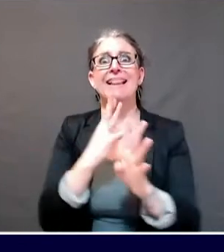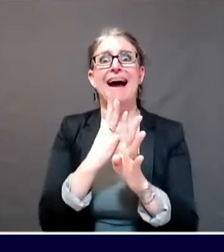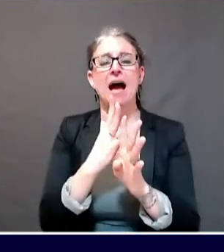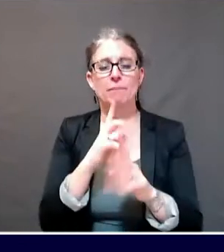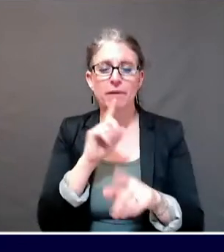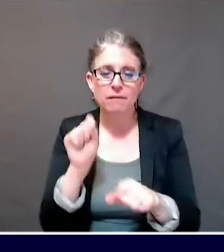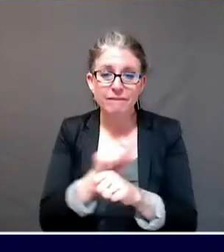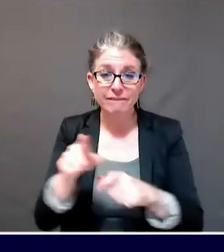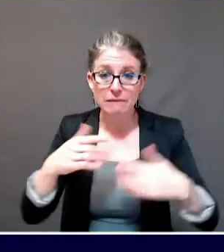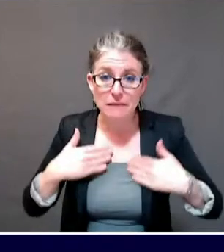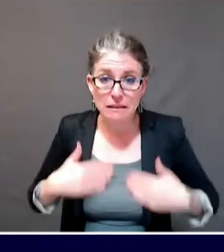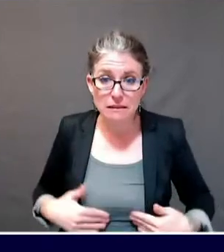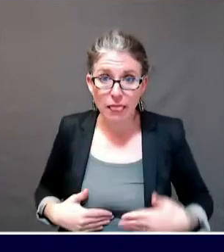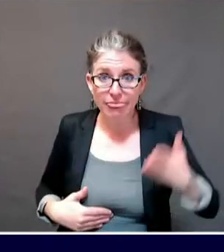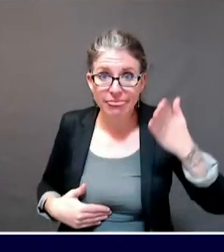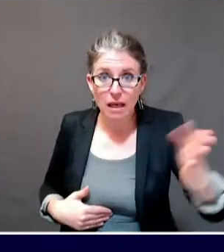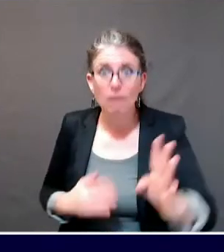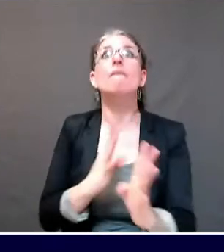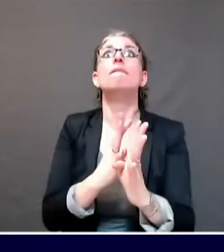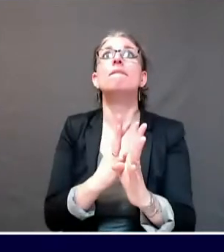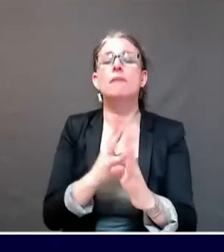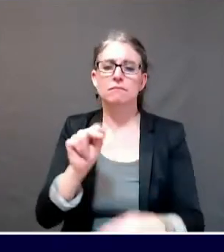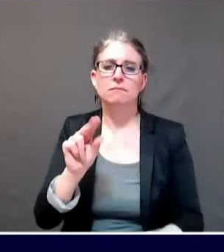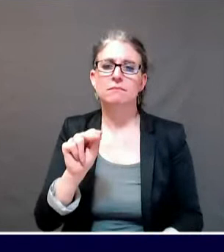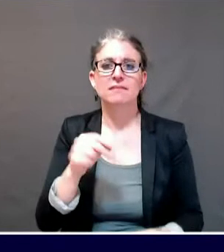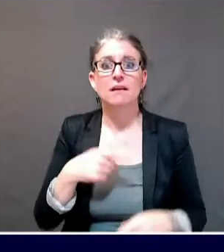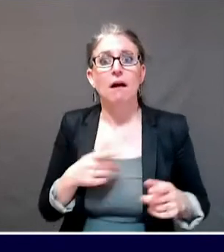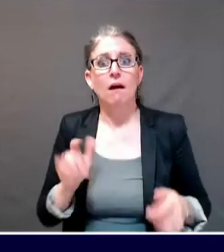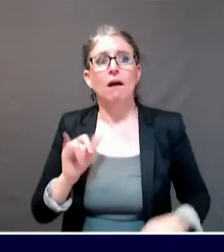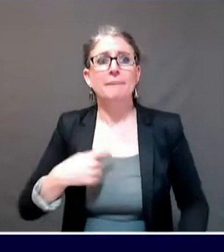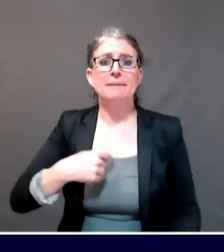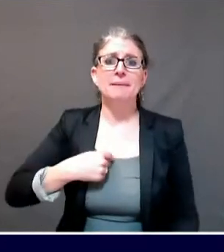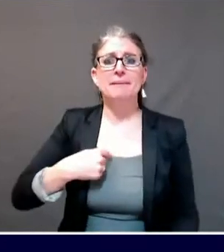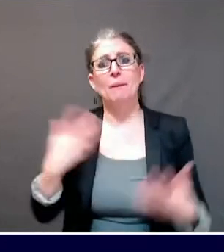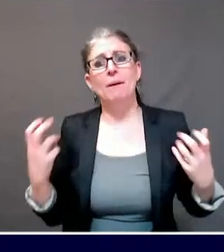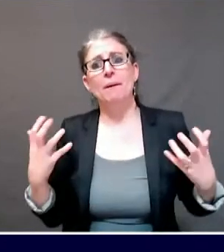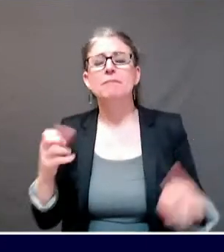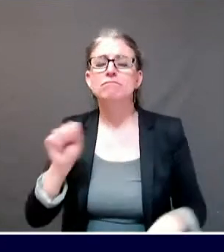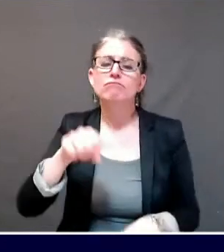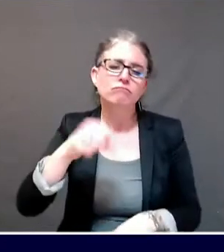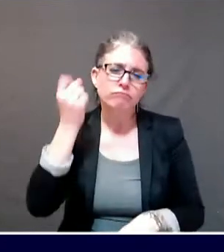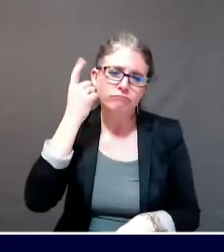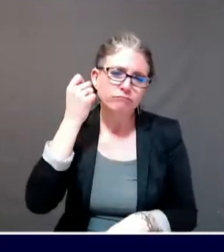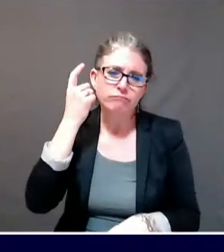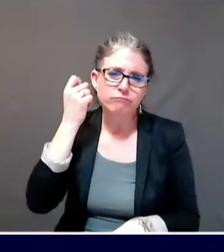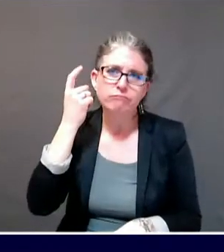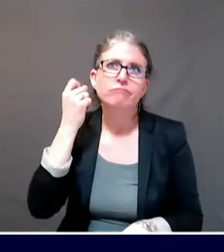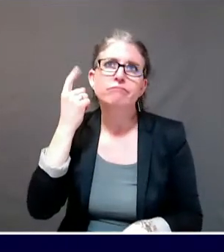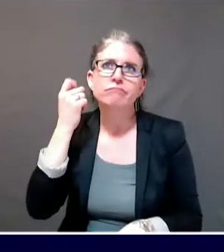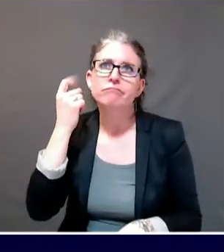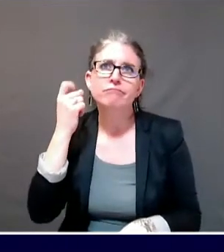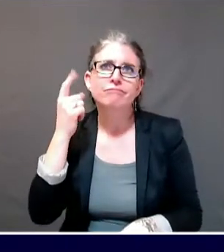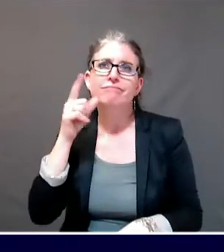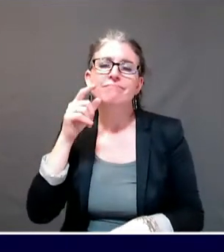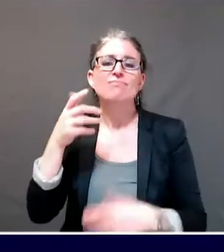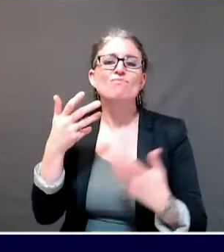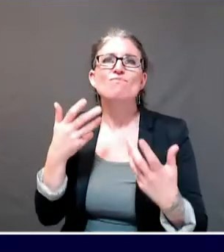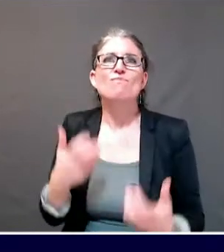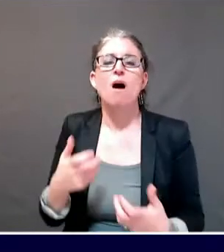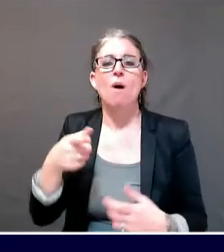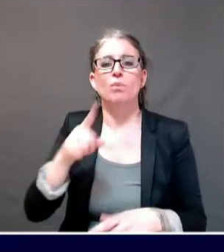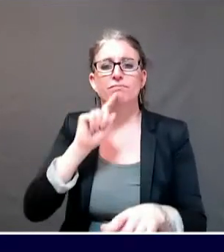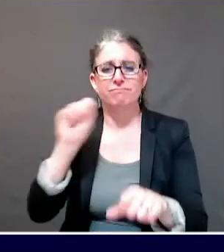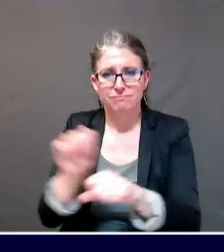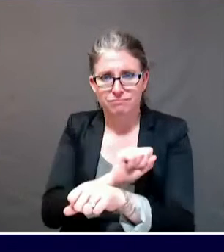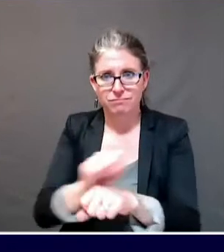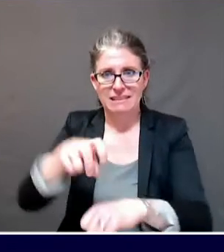my hope is that we do not have legions of people waiting in their cars overnight for long periods of time. Rather,